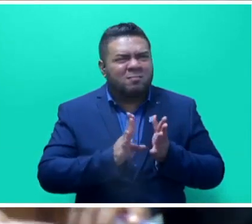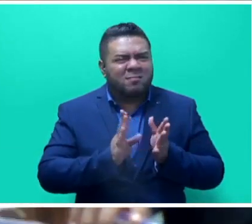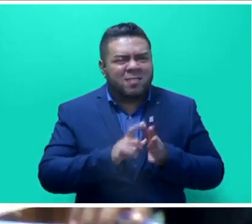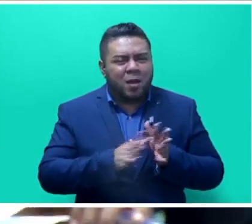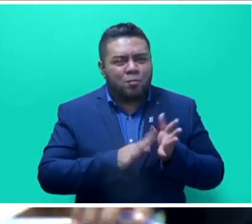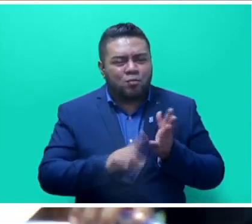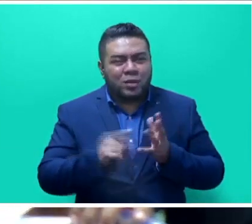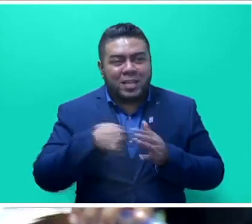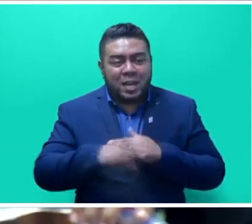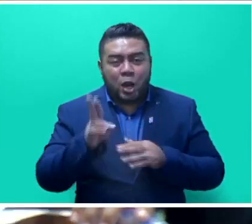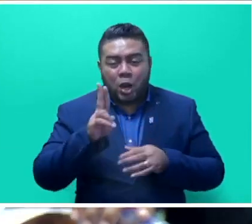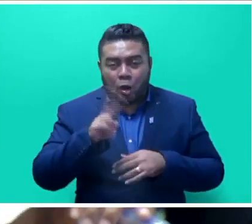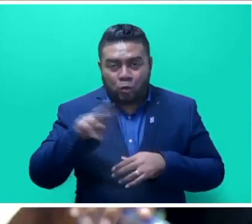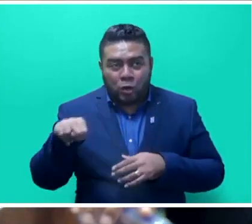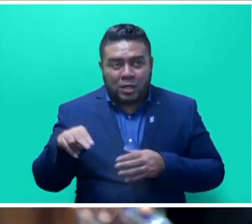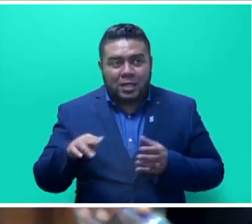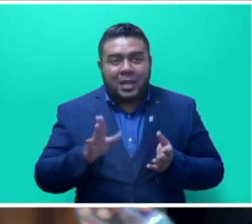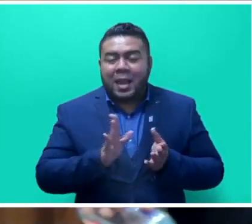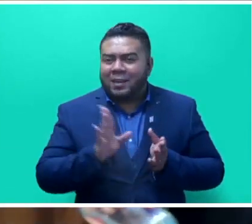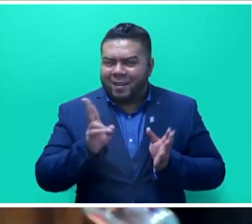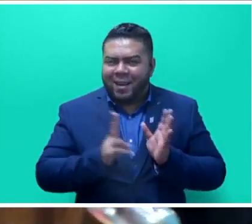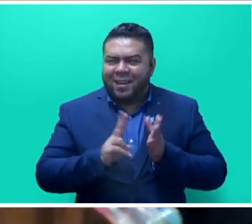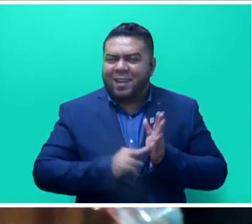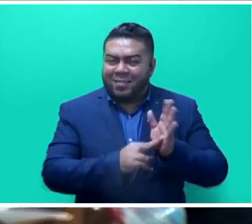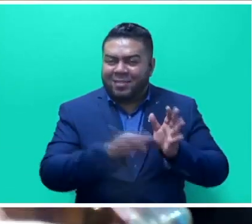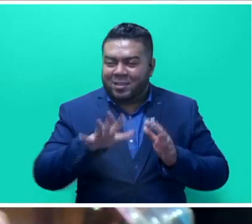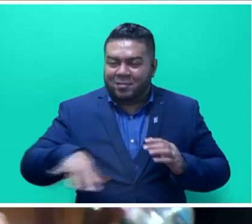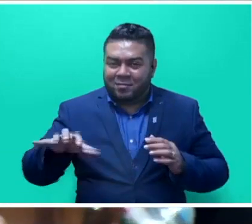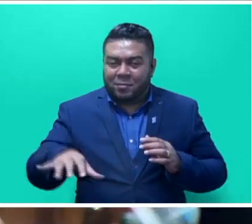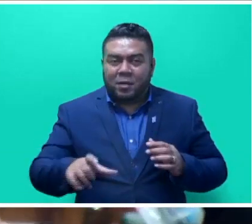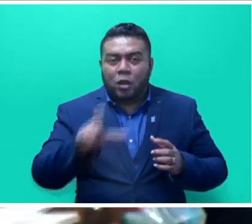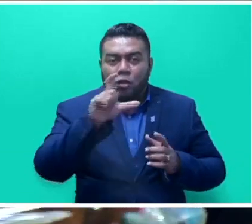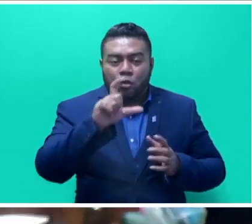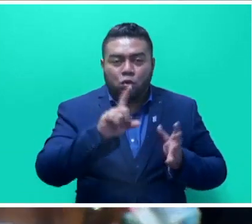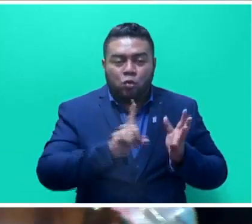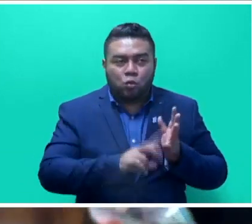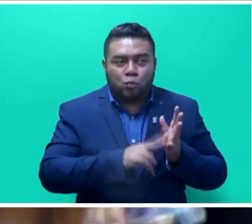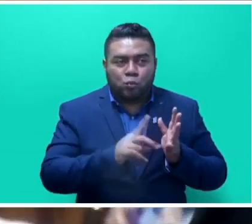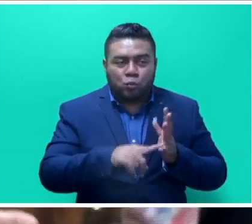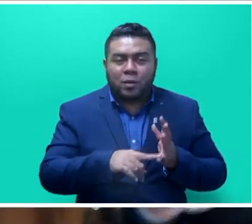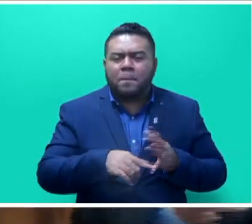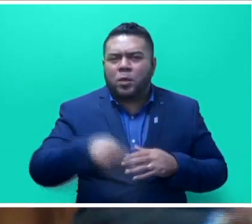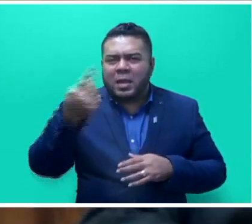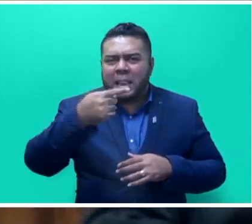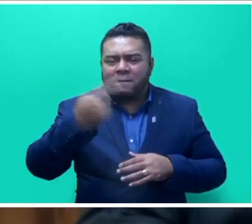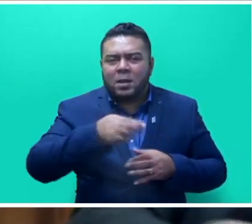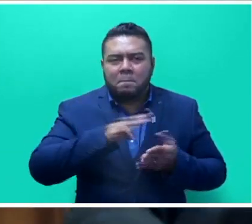Lendrusasa in Nandi, and Lubu in Singotoka, with a total investment of more than 11